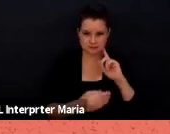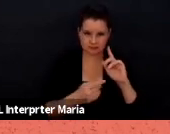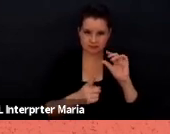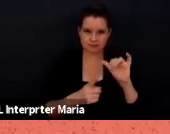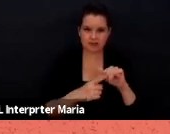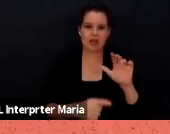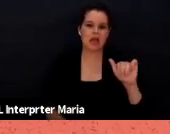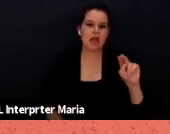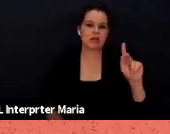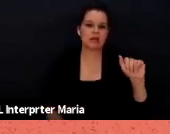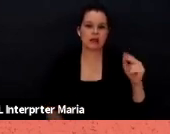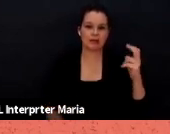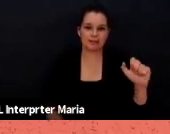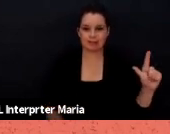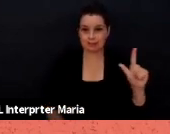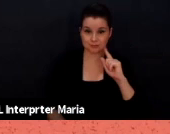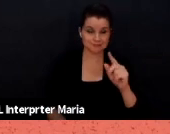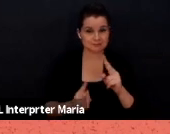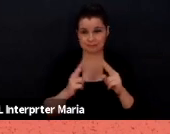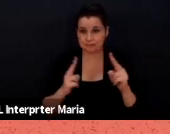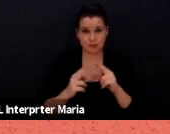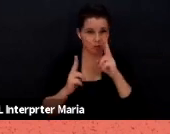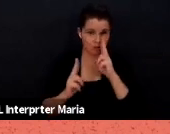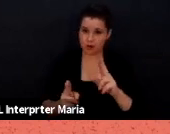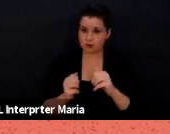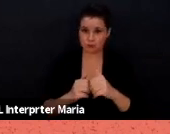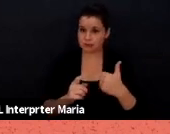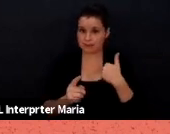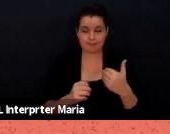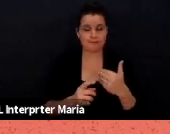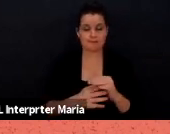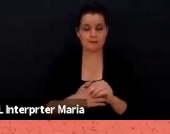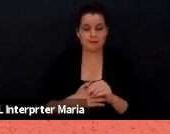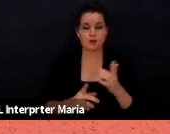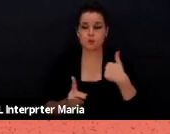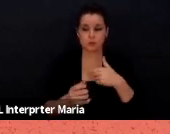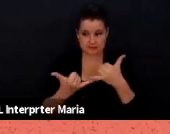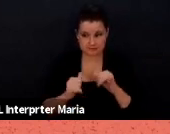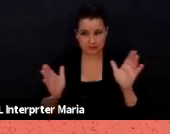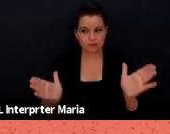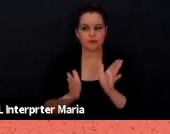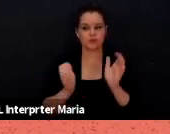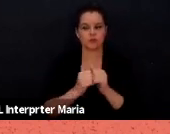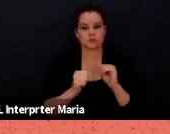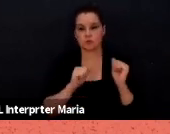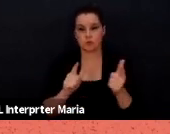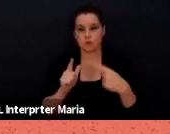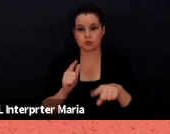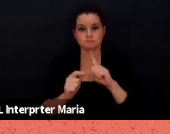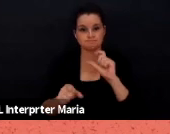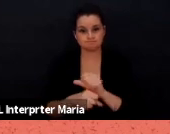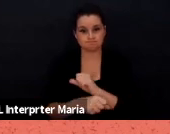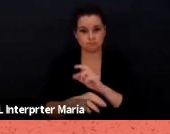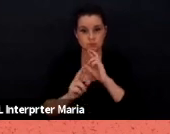Anita Hill, which we're very, very honored to have. We still encourage you all to definitely respond